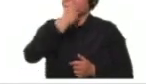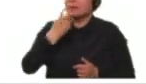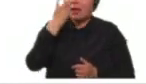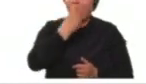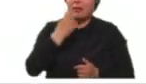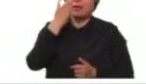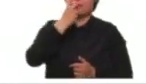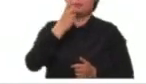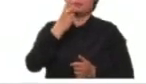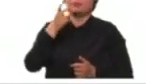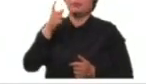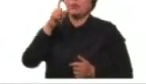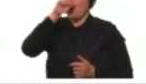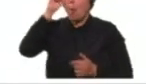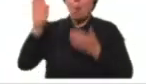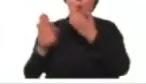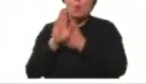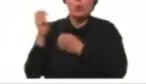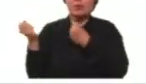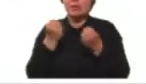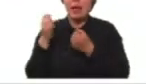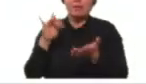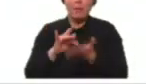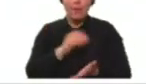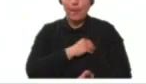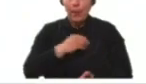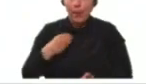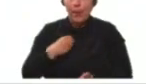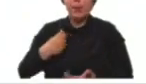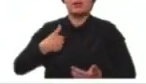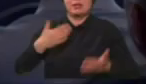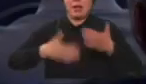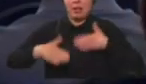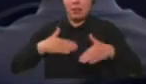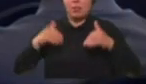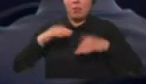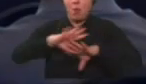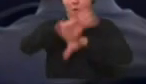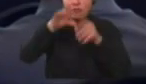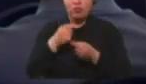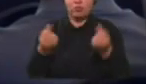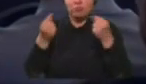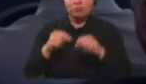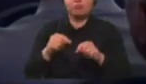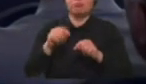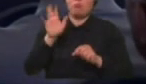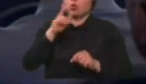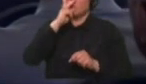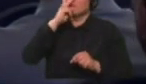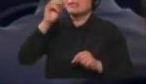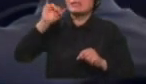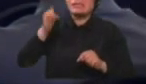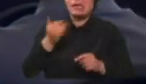across Poland and the idea that the reason we're all here today is to see further investment in public transit, I think, is